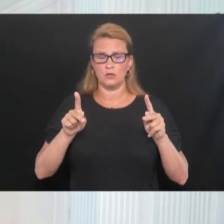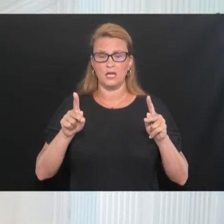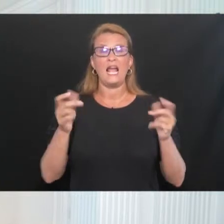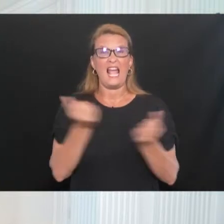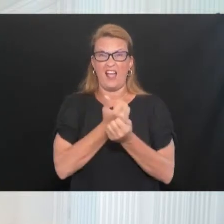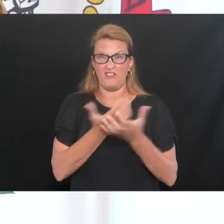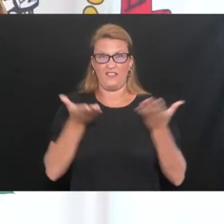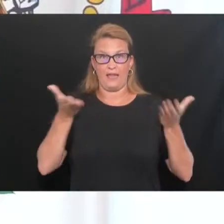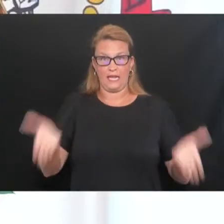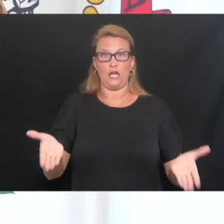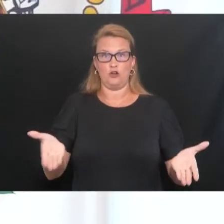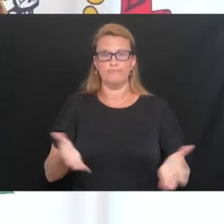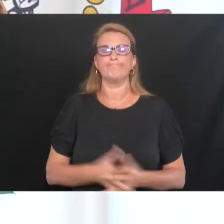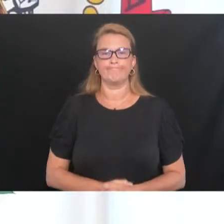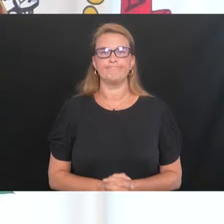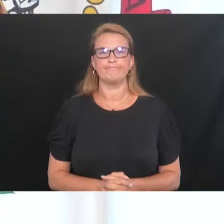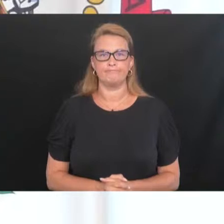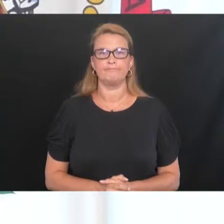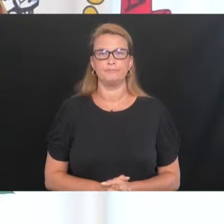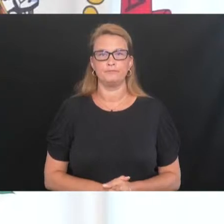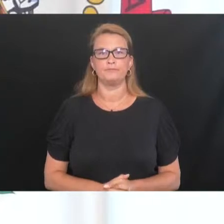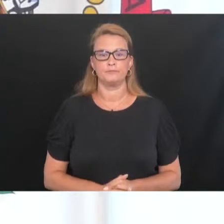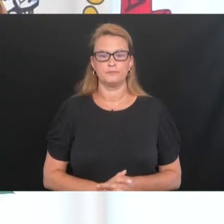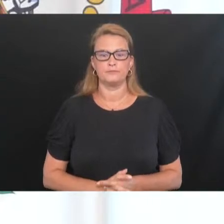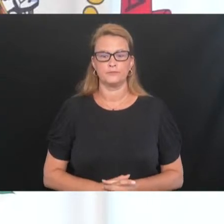here. Okay, that's good stuff.